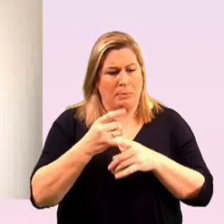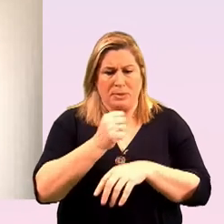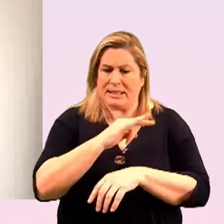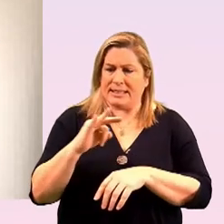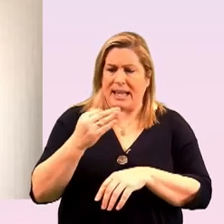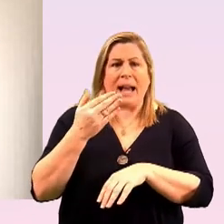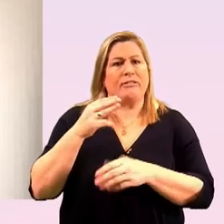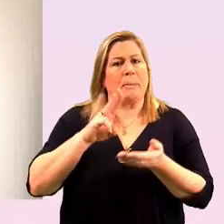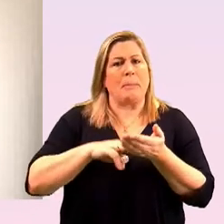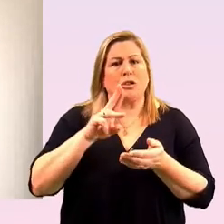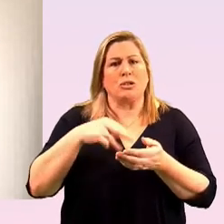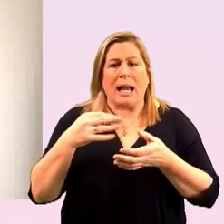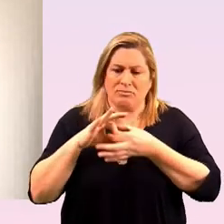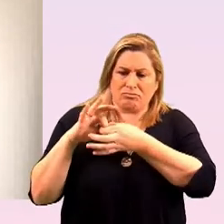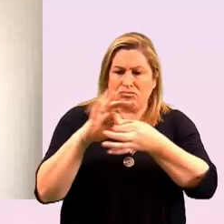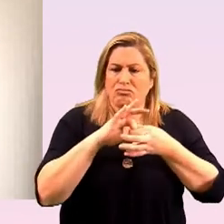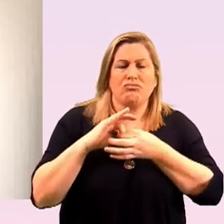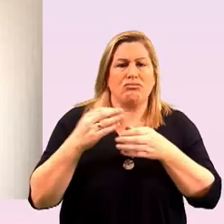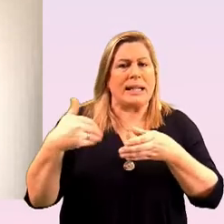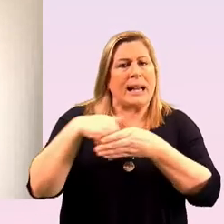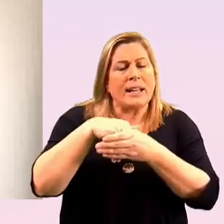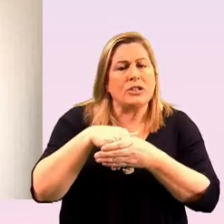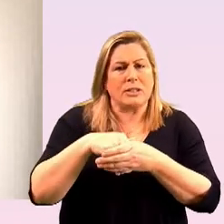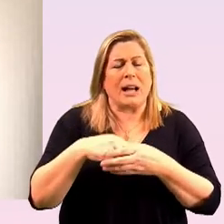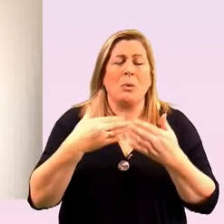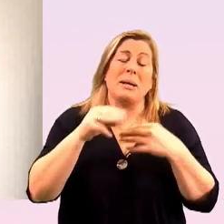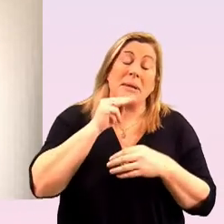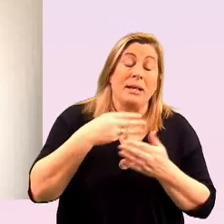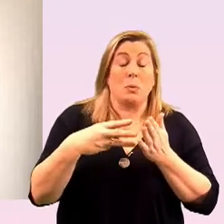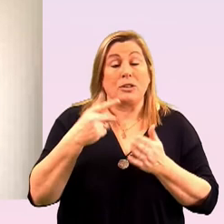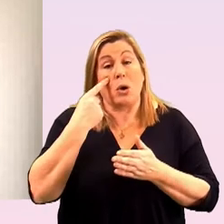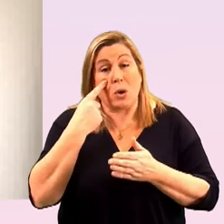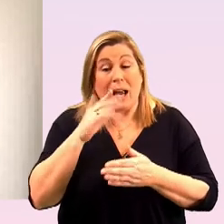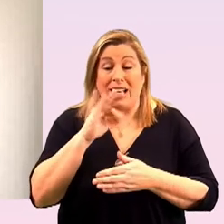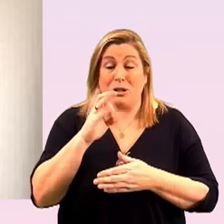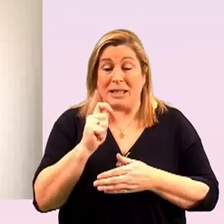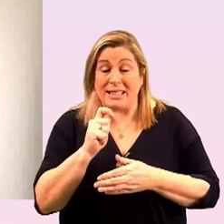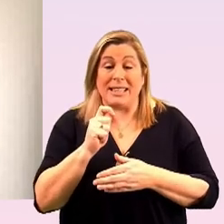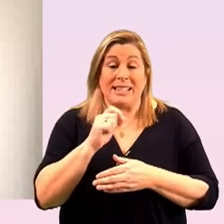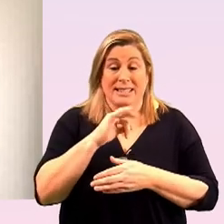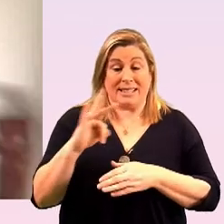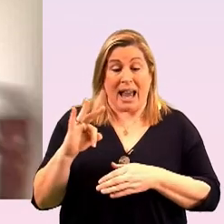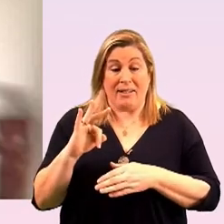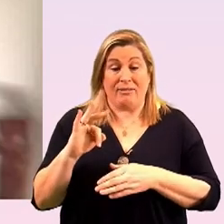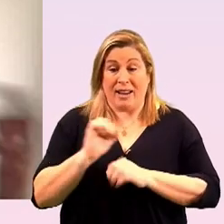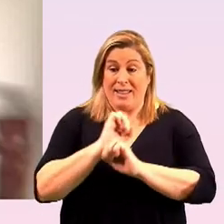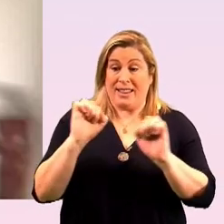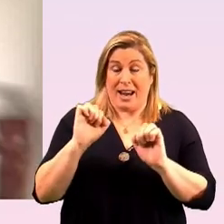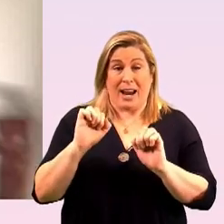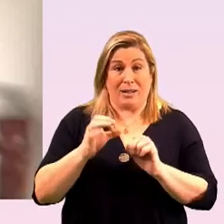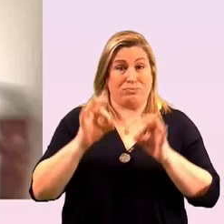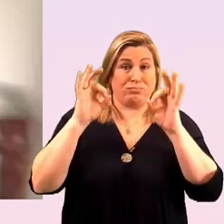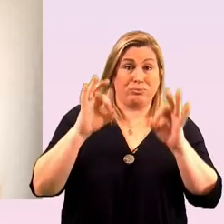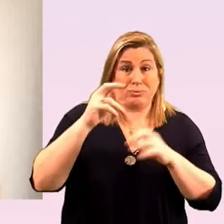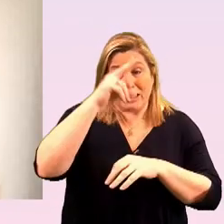And what I mean by that is, you know, when you look at LGBT staff, they're a prime example of our rainbow